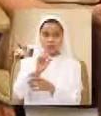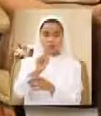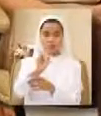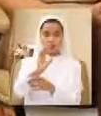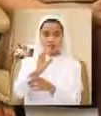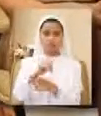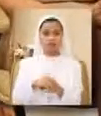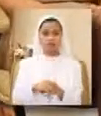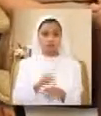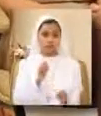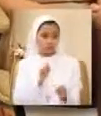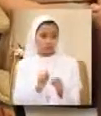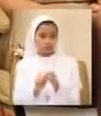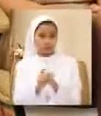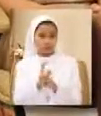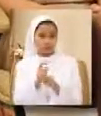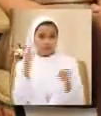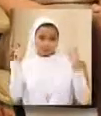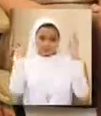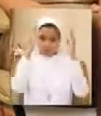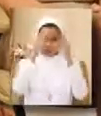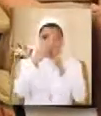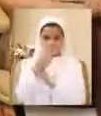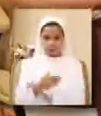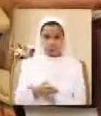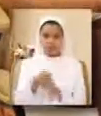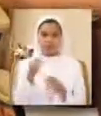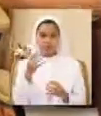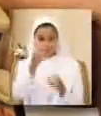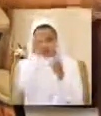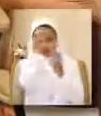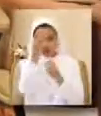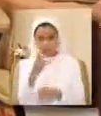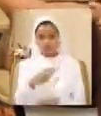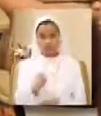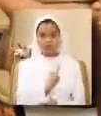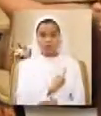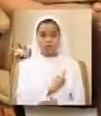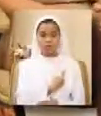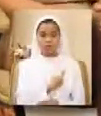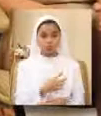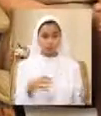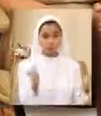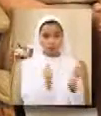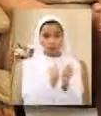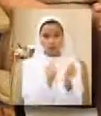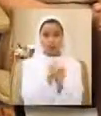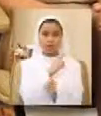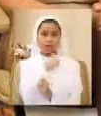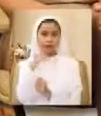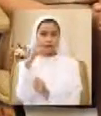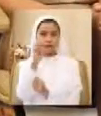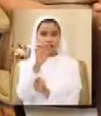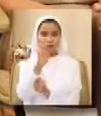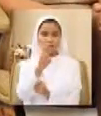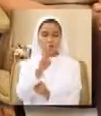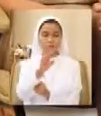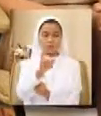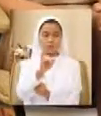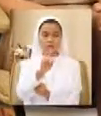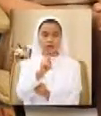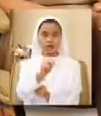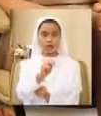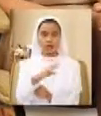kumusta. Sasabi ko nga pala si Father Erwin, you know, na... Kung ano mga nangyari talaga actual doon sa pag-receive. At saka, hindi naman sa, no,